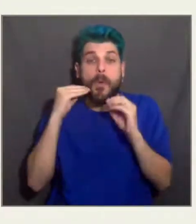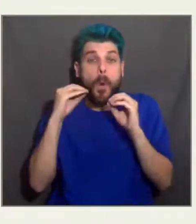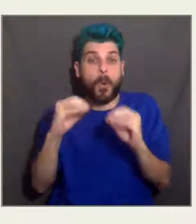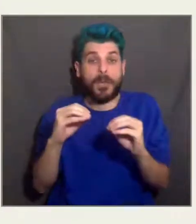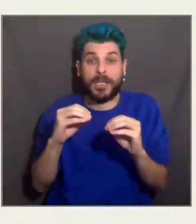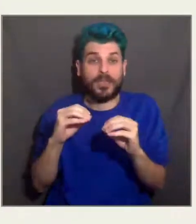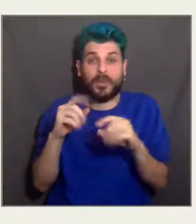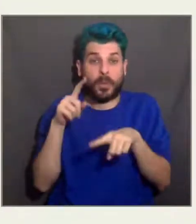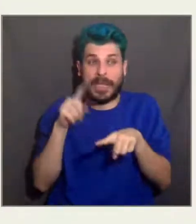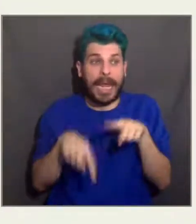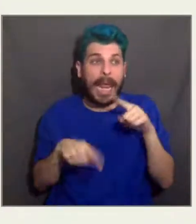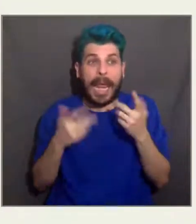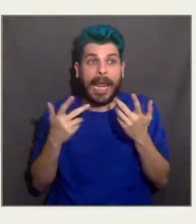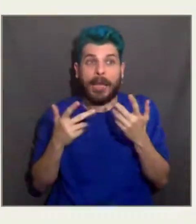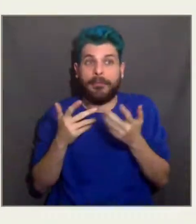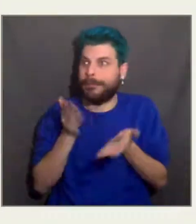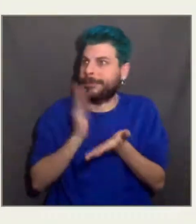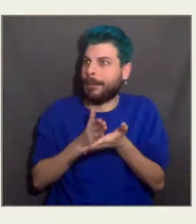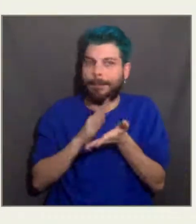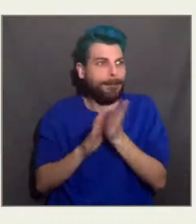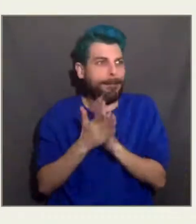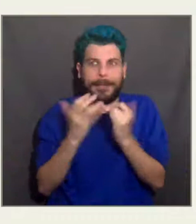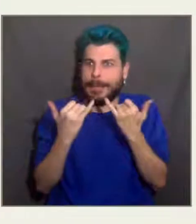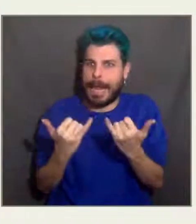people going into homelessness being so great.